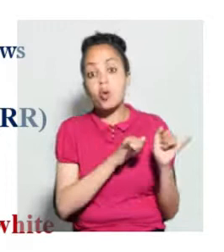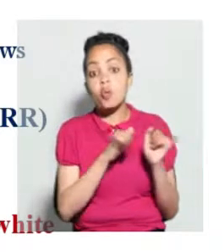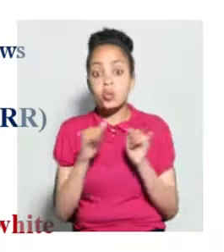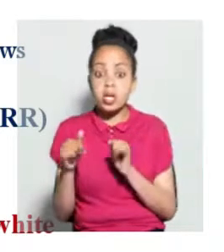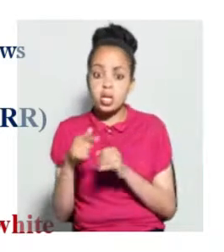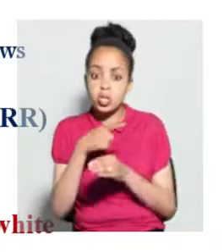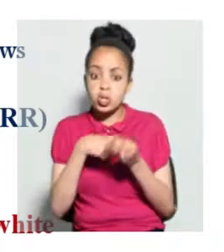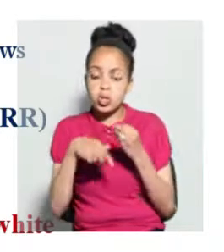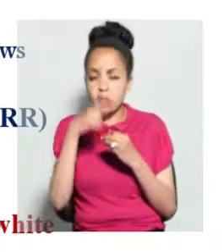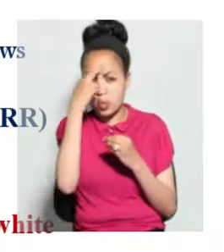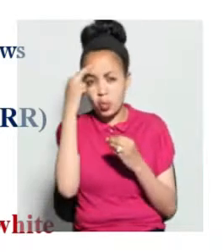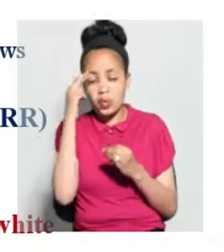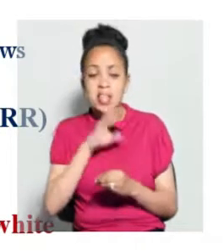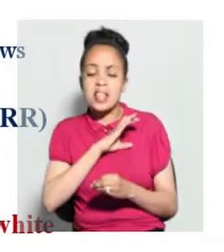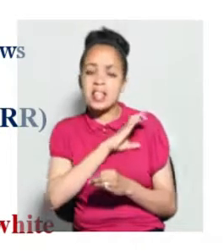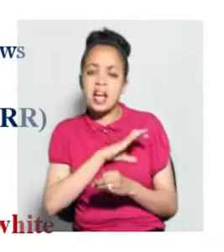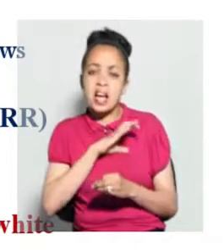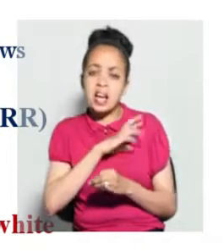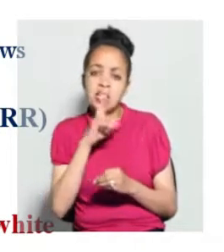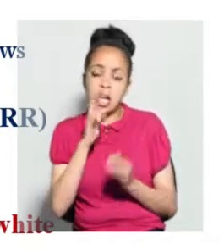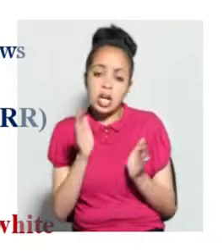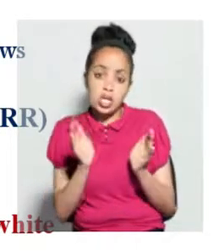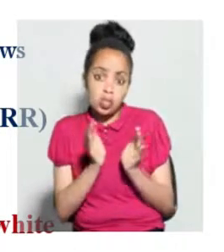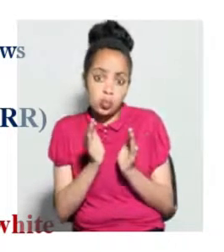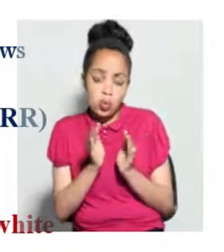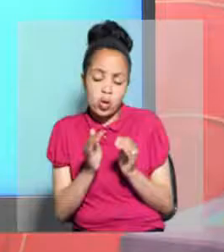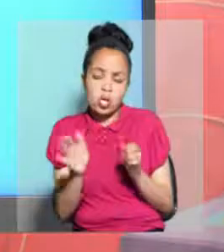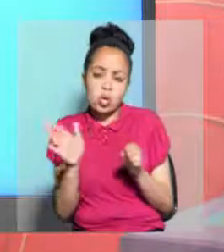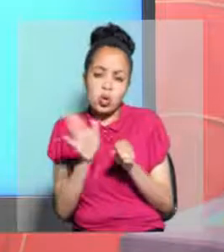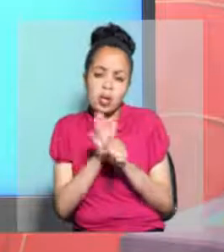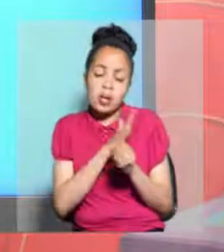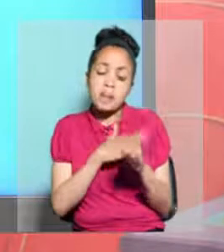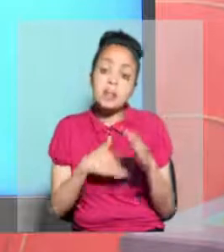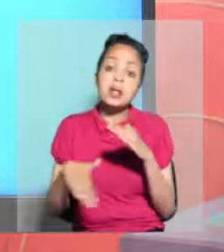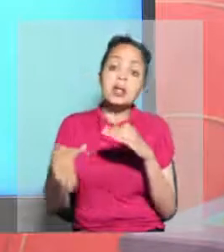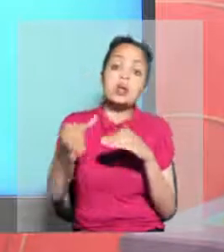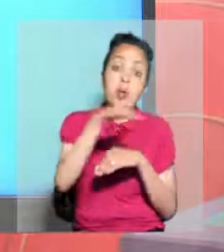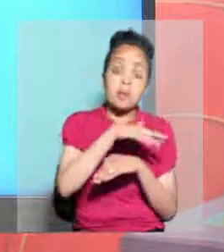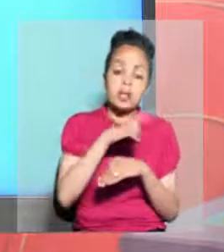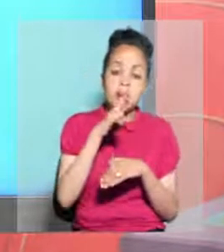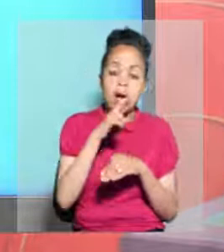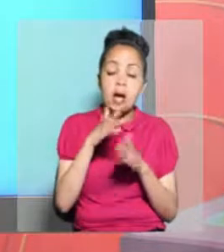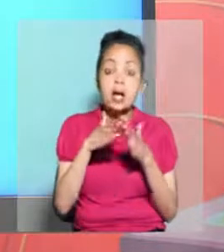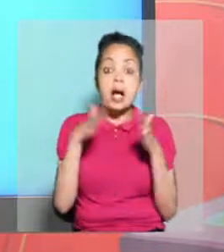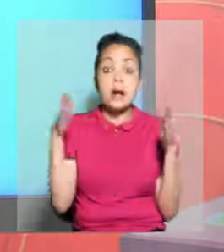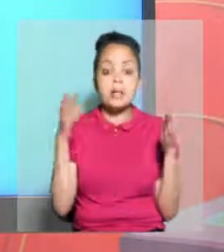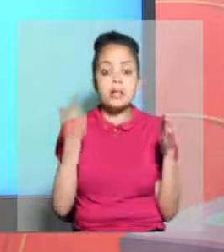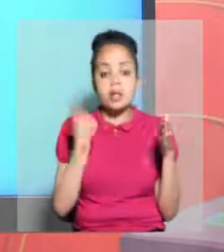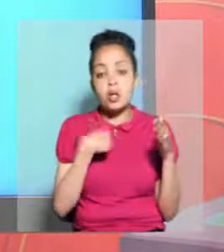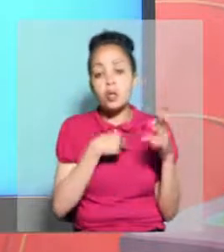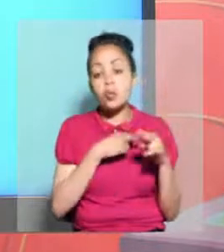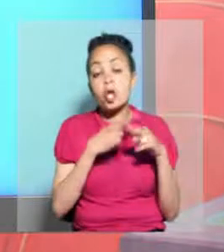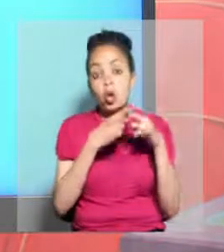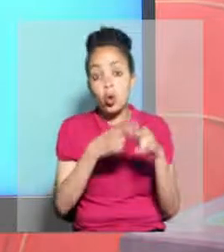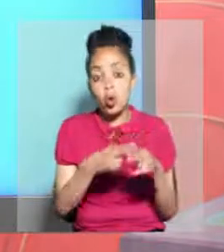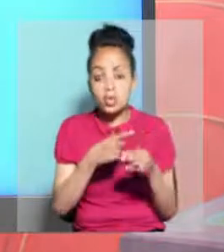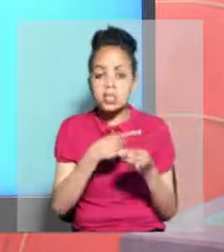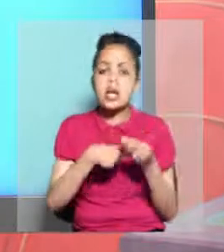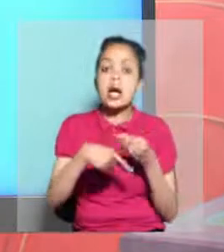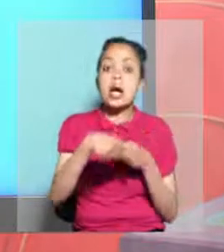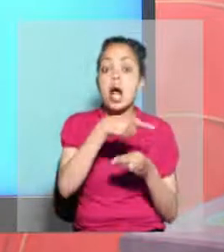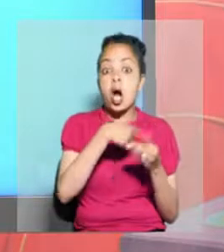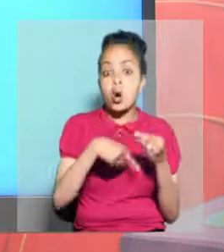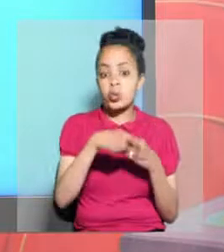round. Because the character of R small is completely dominated by R capital, we call it is round. So